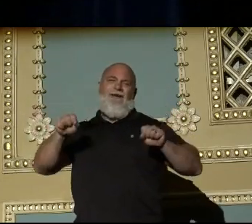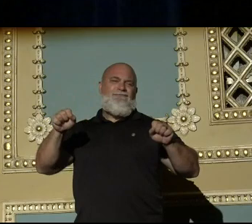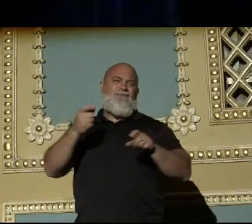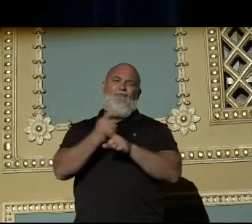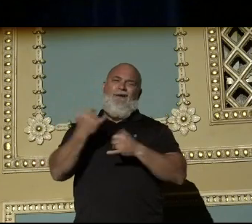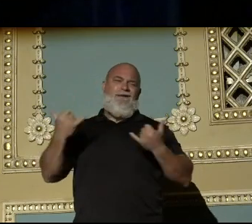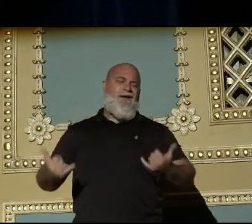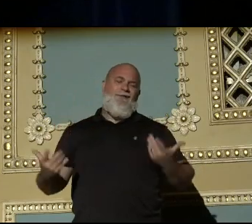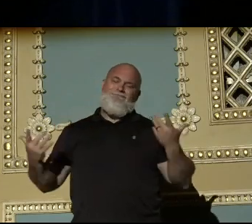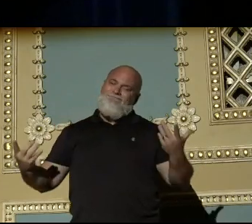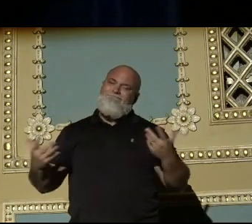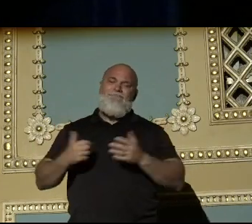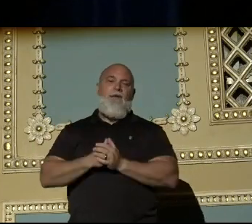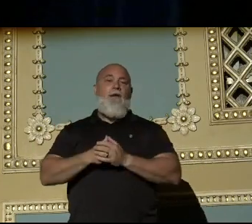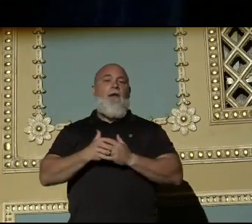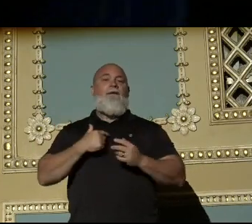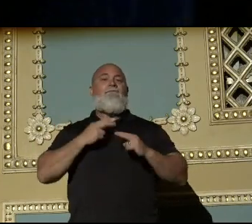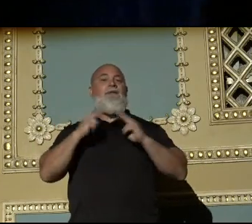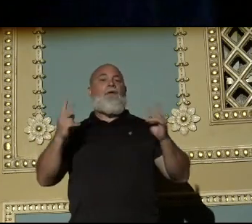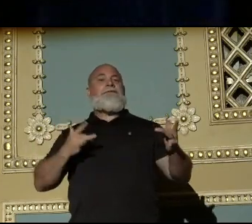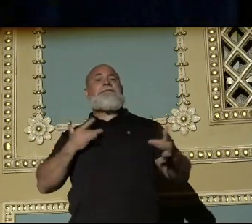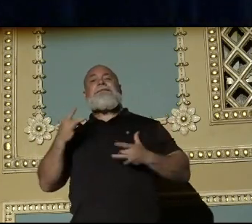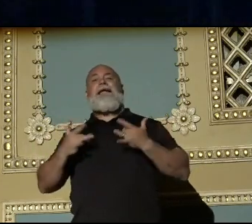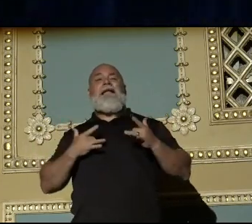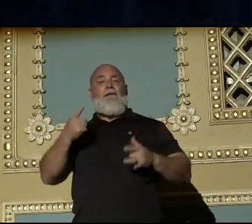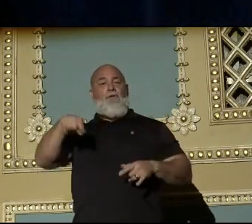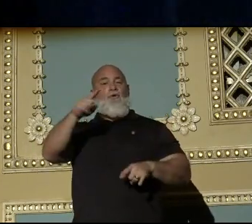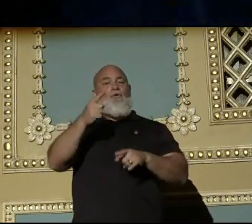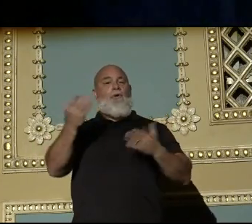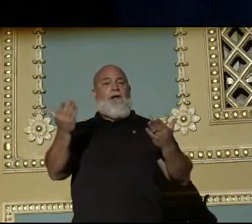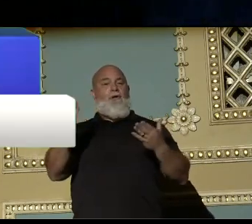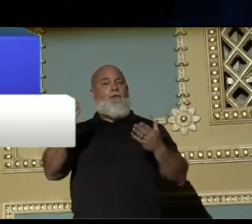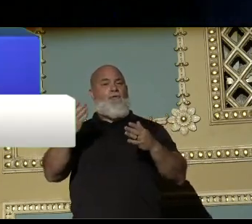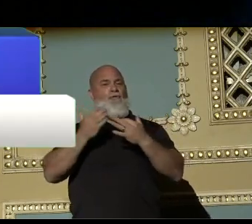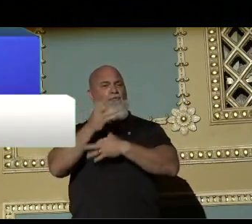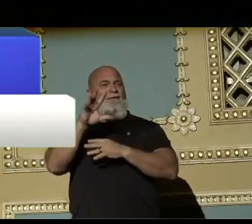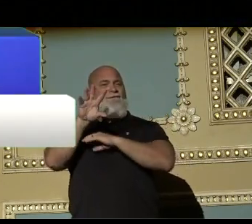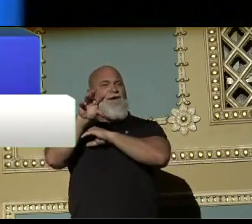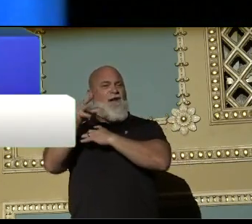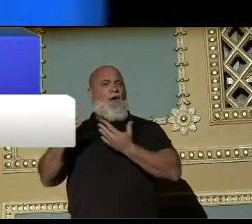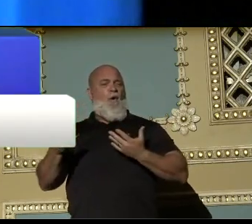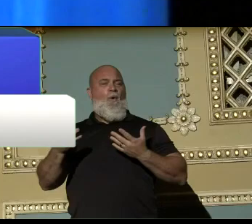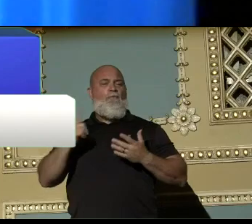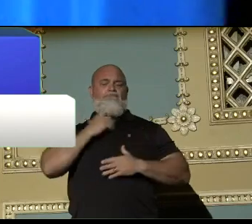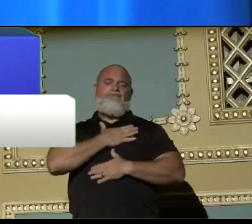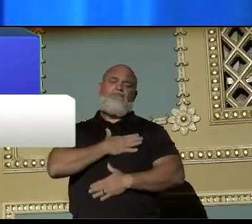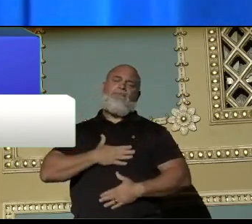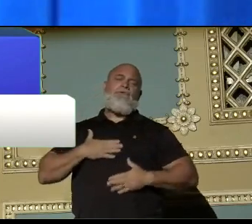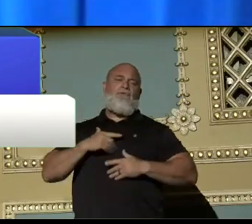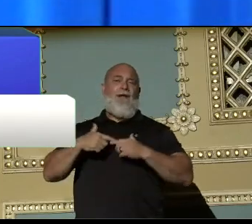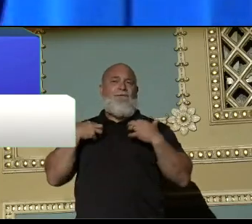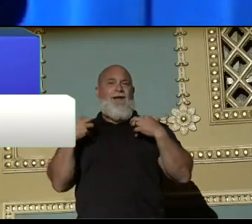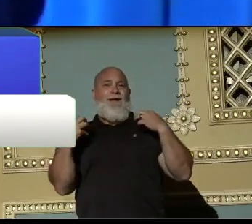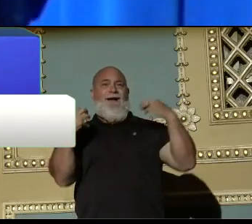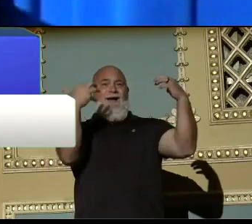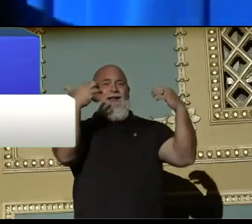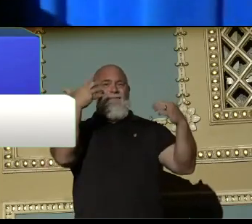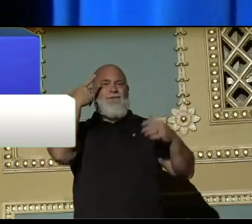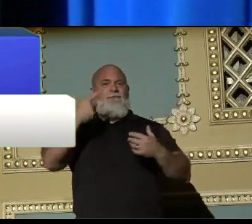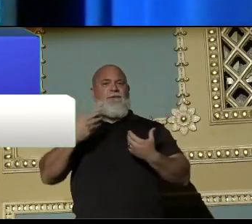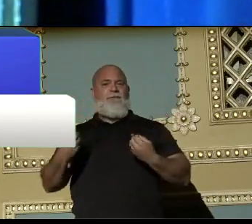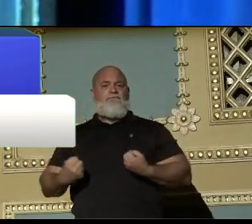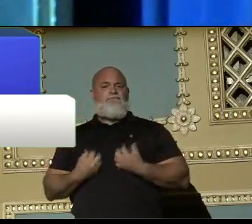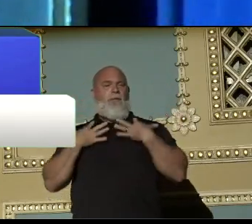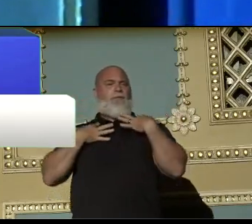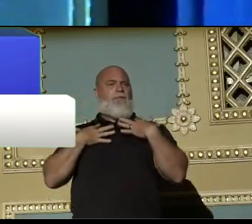now. But we're very excited about having you here virtually. It's just a pleasure to have an audience because they